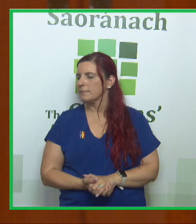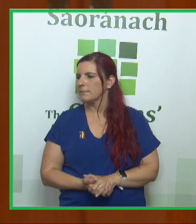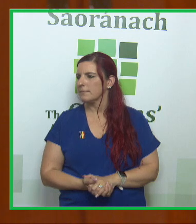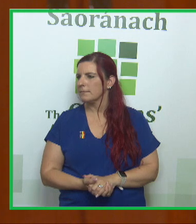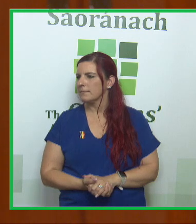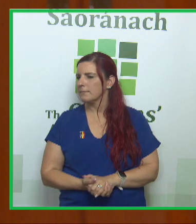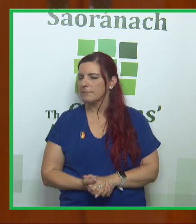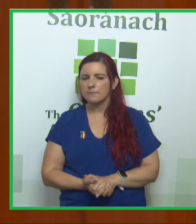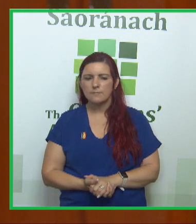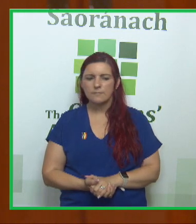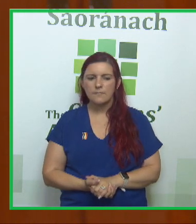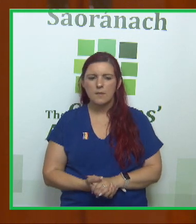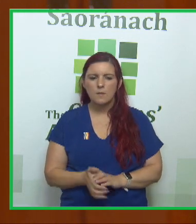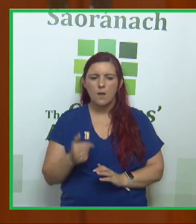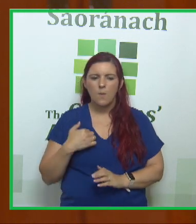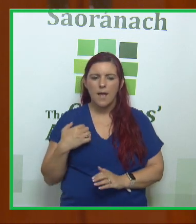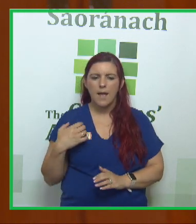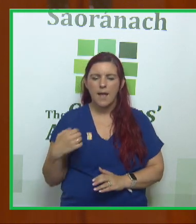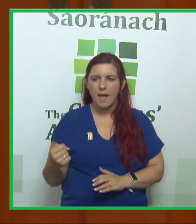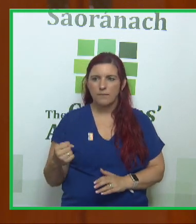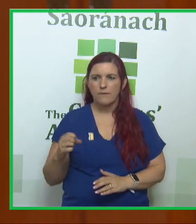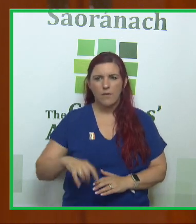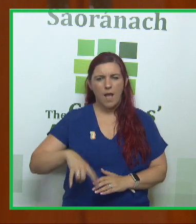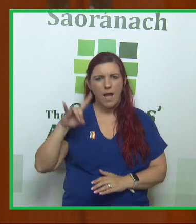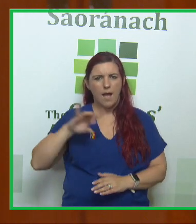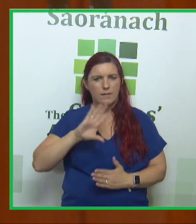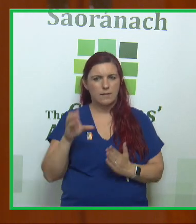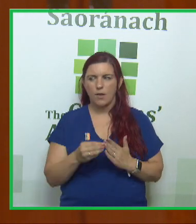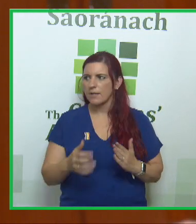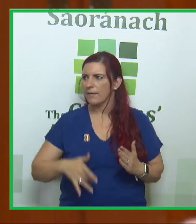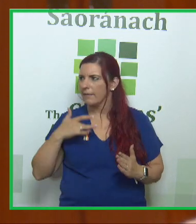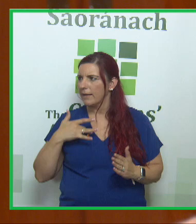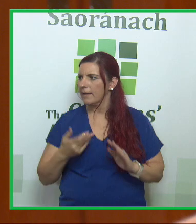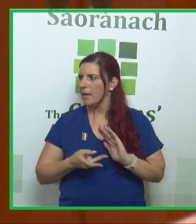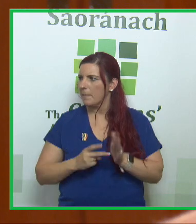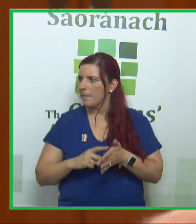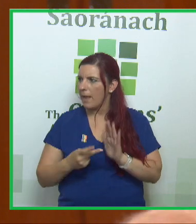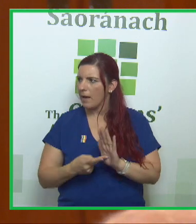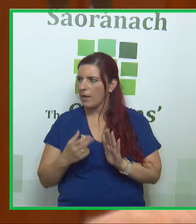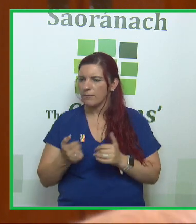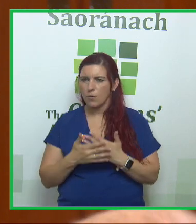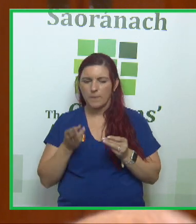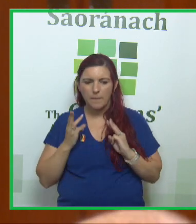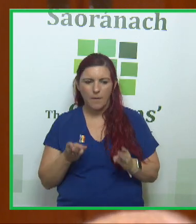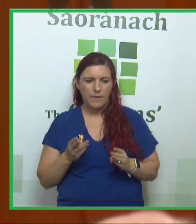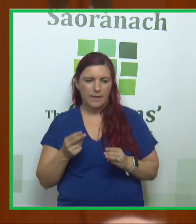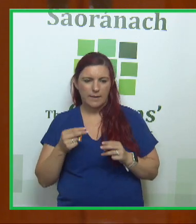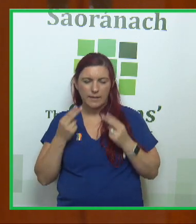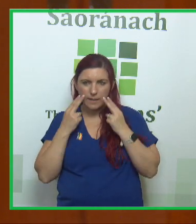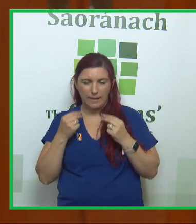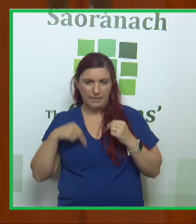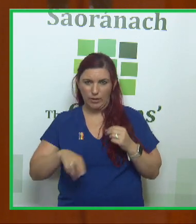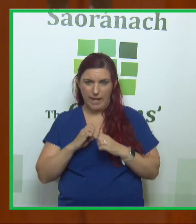country. We have an extremely high cost of living. Planners have so much power that nearly everyone gets rejected when trying to build a